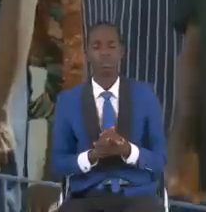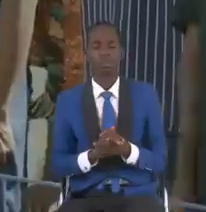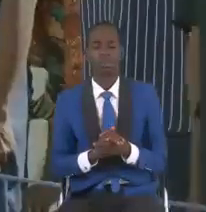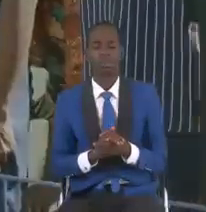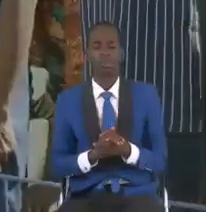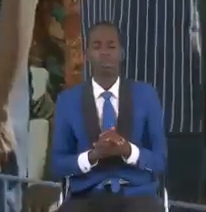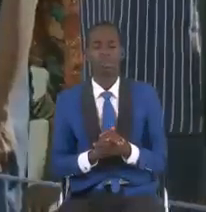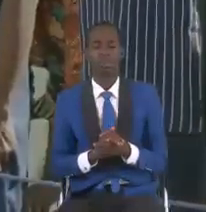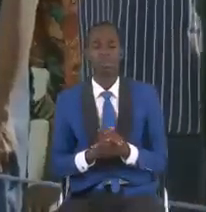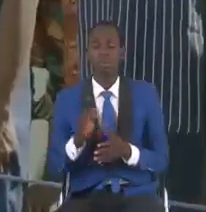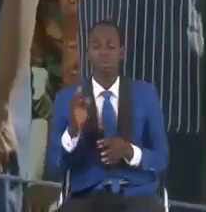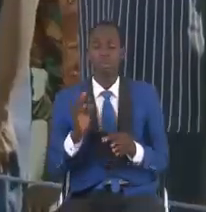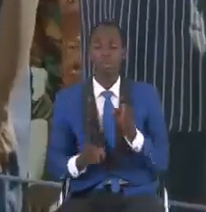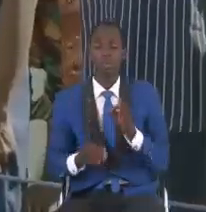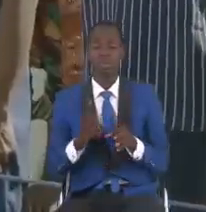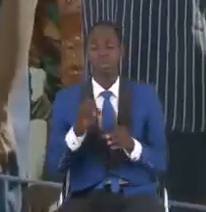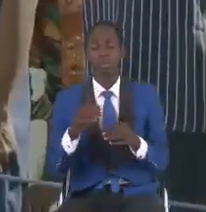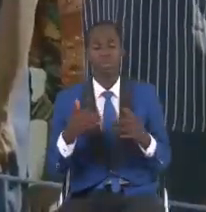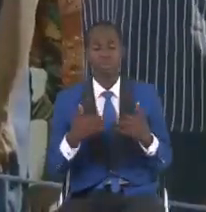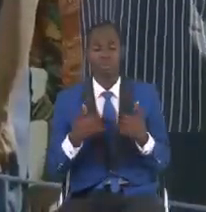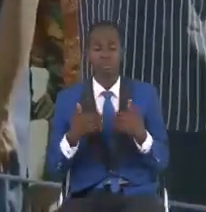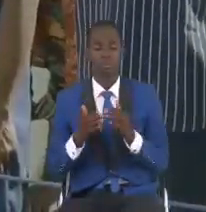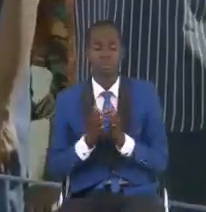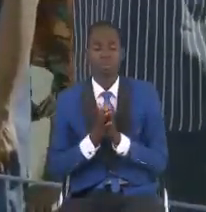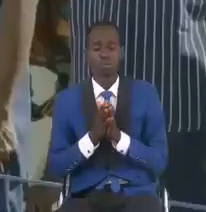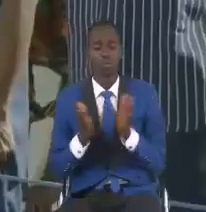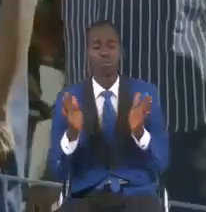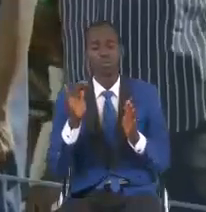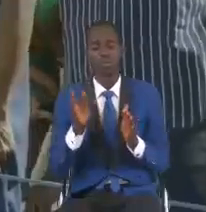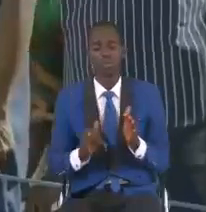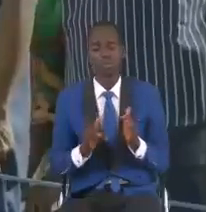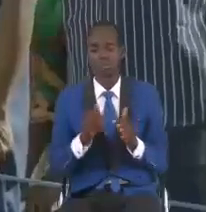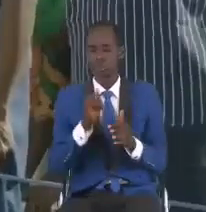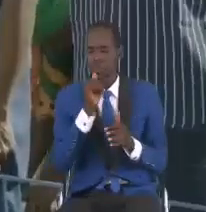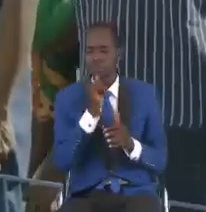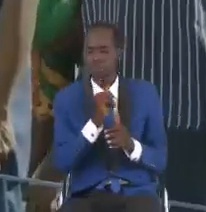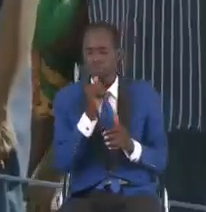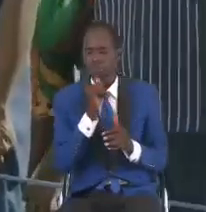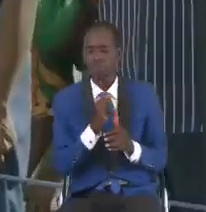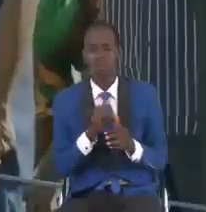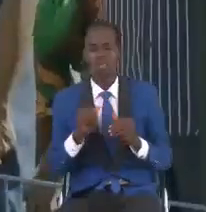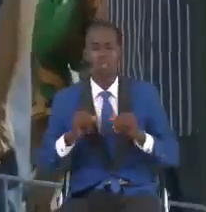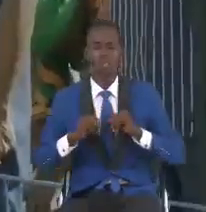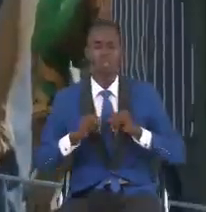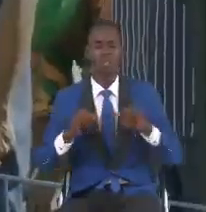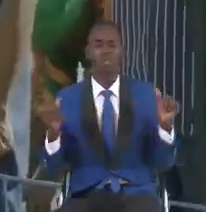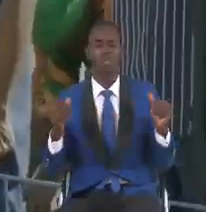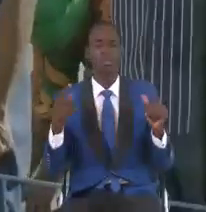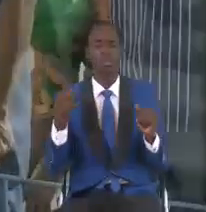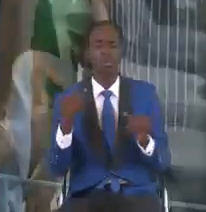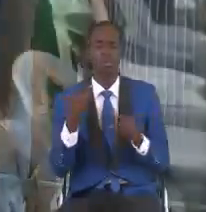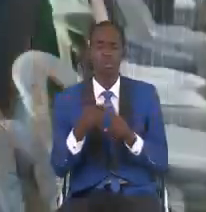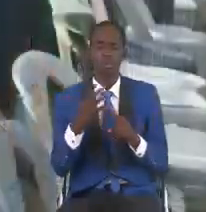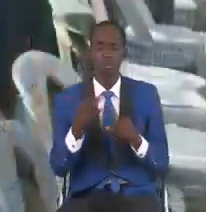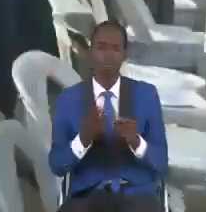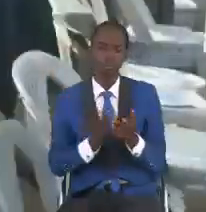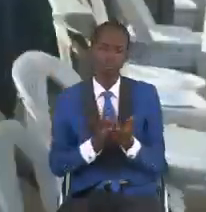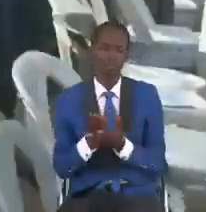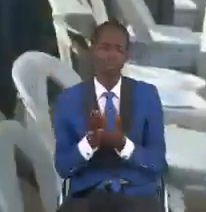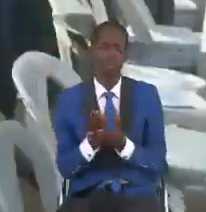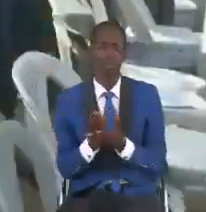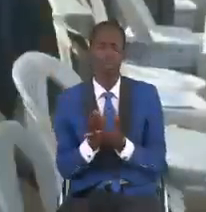If you have openly, privately denied the word of truth,